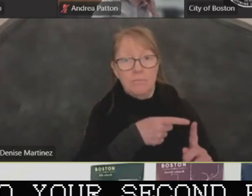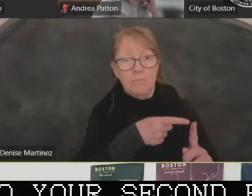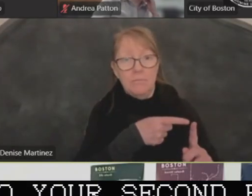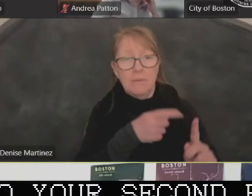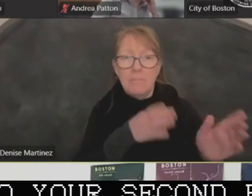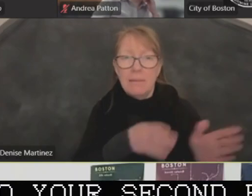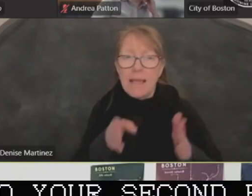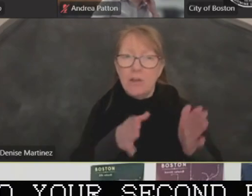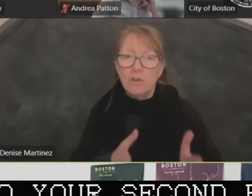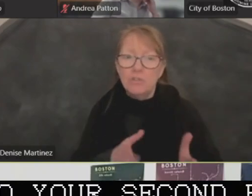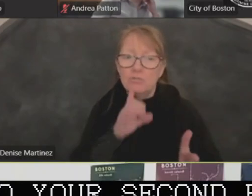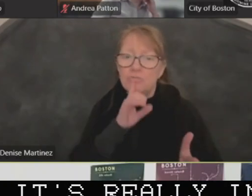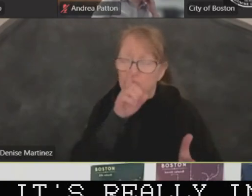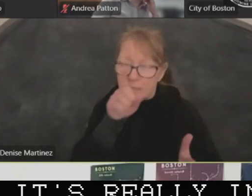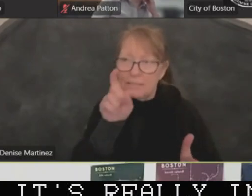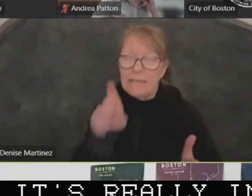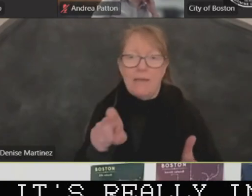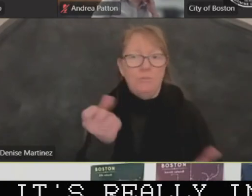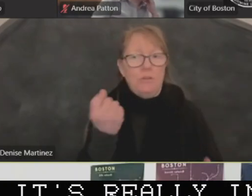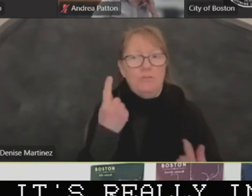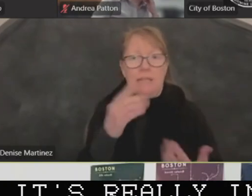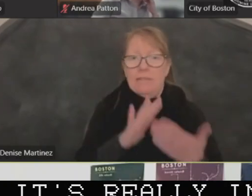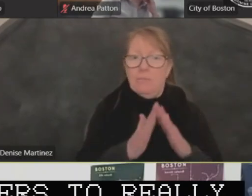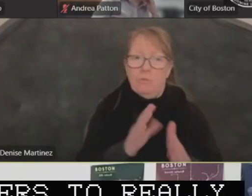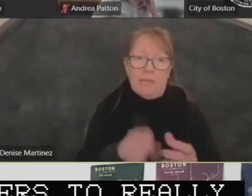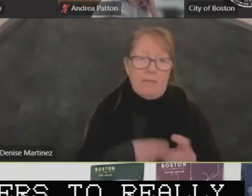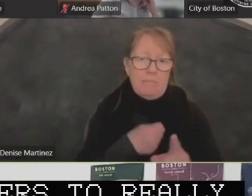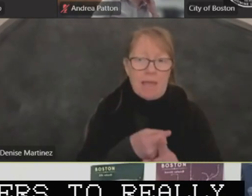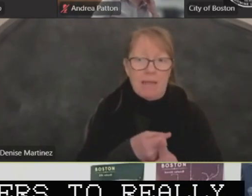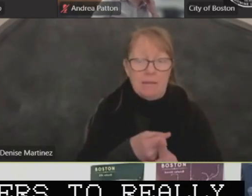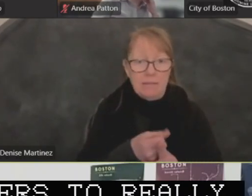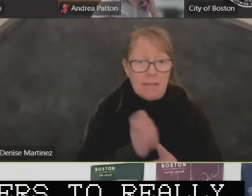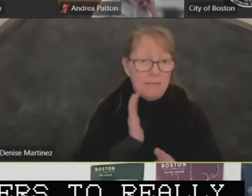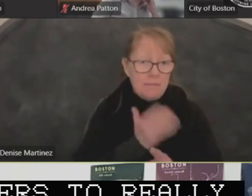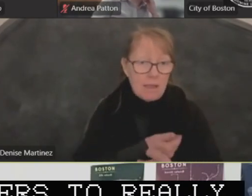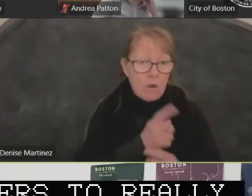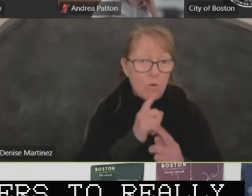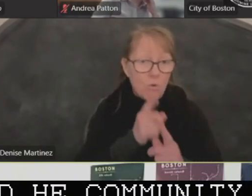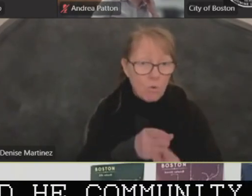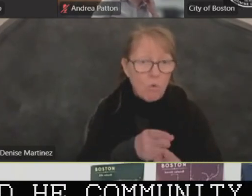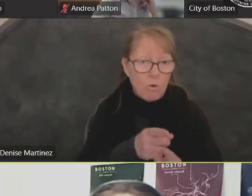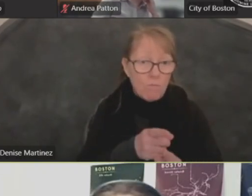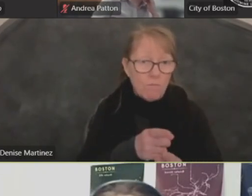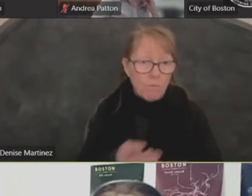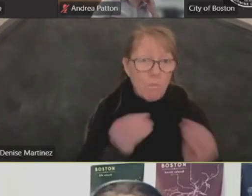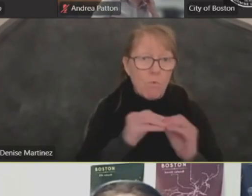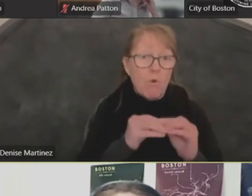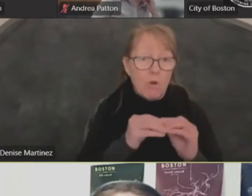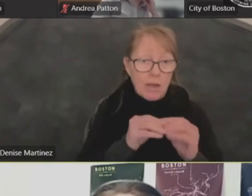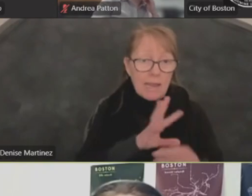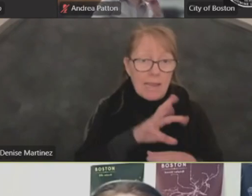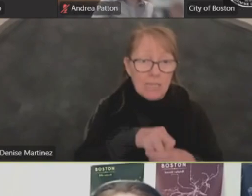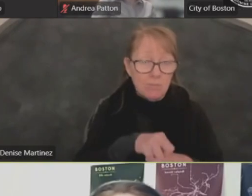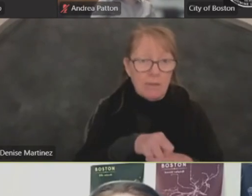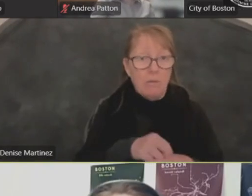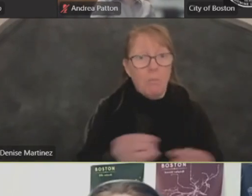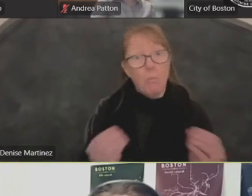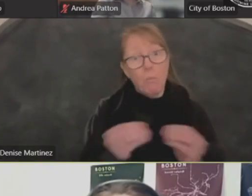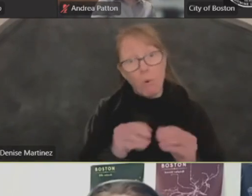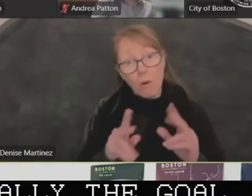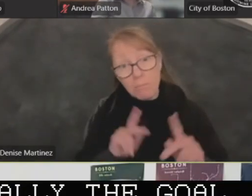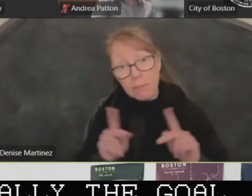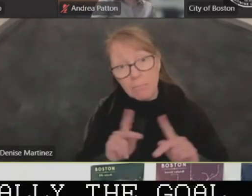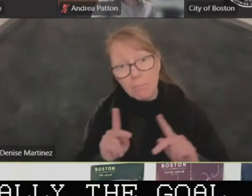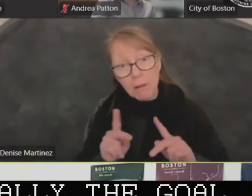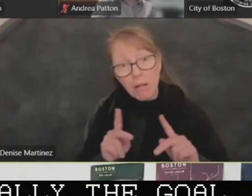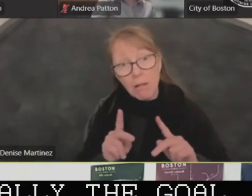the community impacts, that's really the goal behind having more engagement opportunities, that when we hear from more people, we have a better real